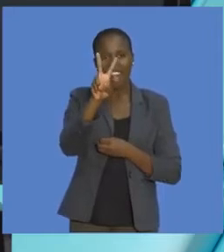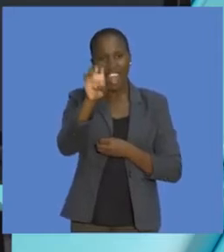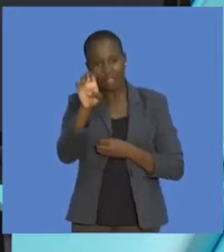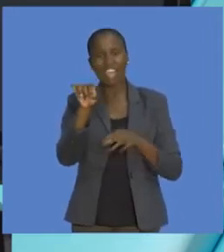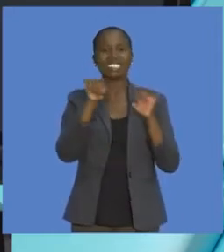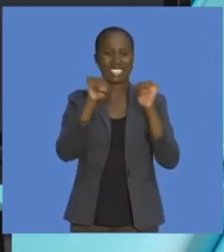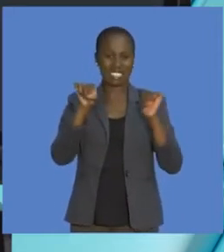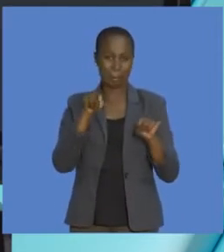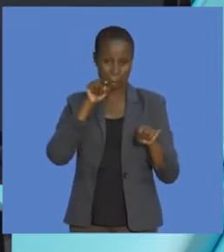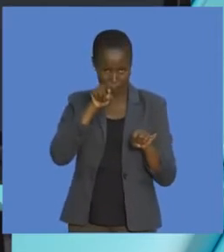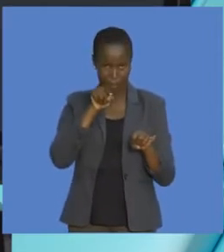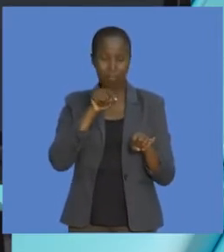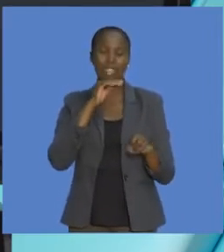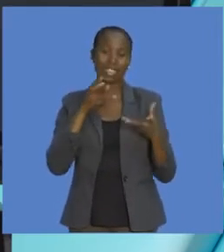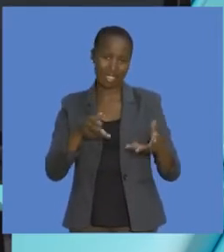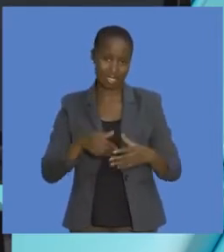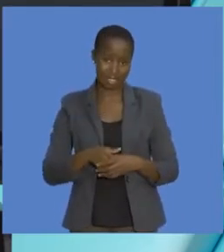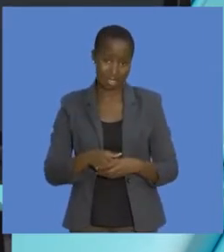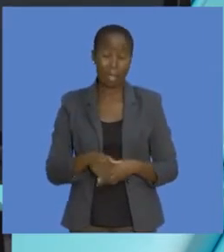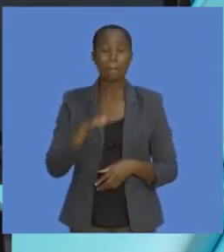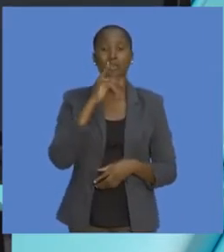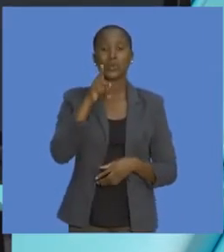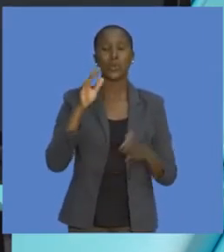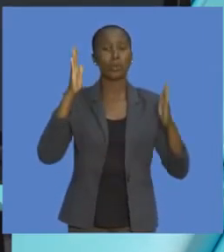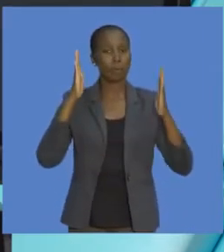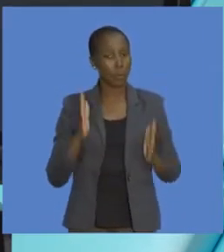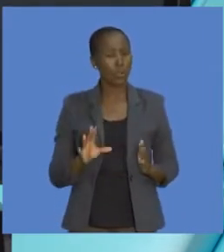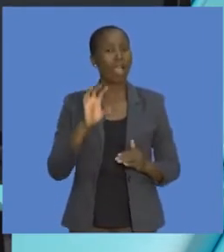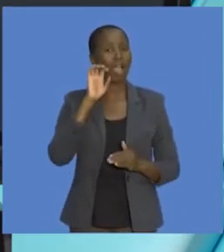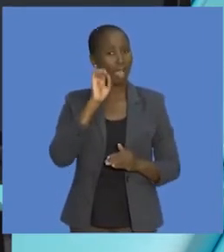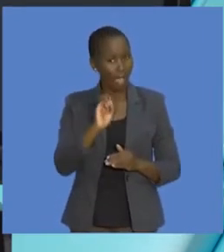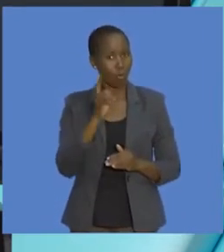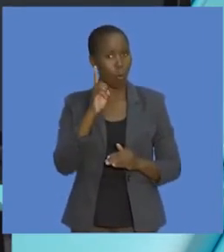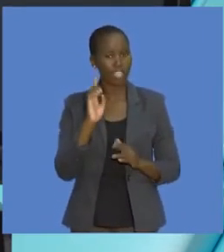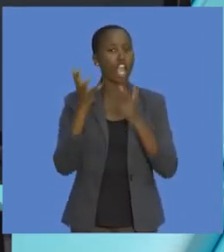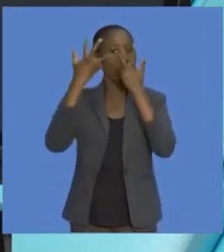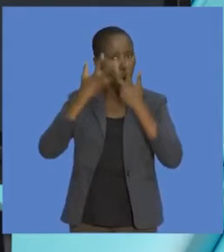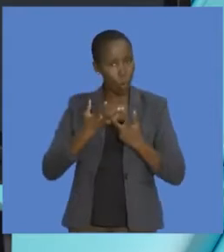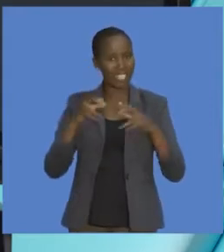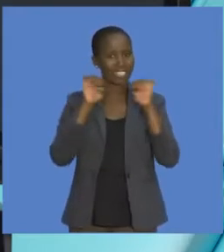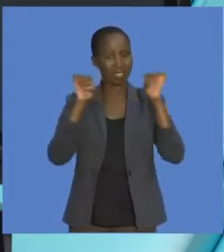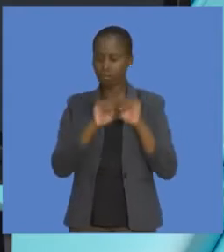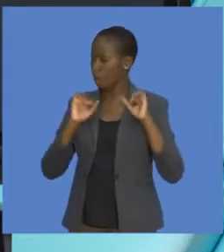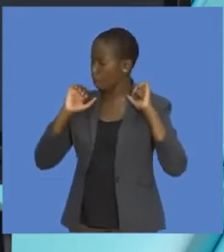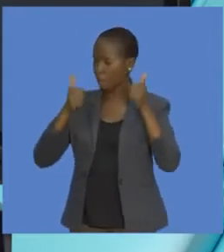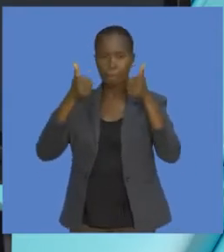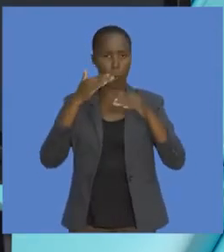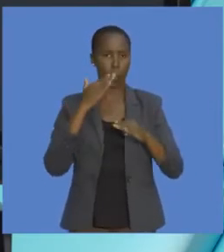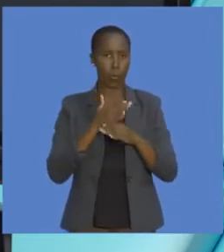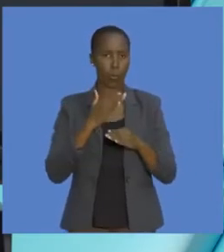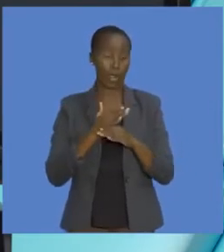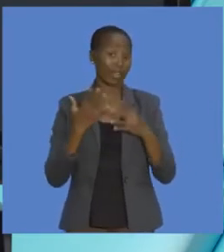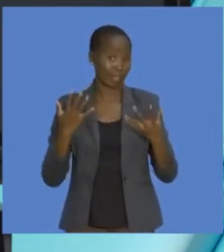And so this is the body having a highly effective coordinating system that brings about an instantaneous